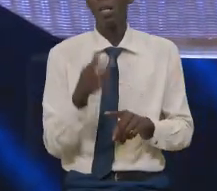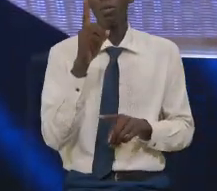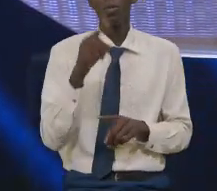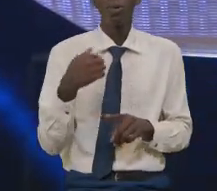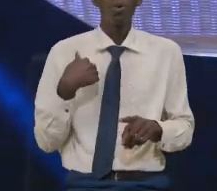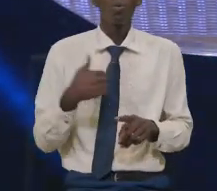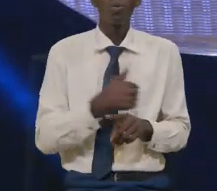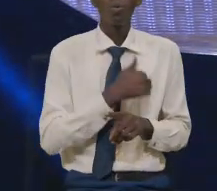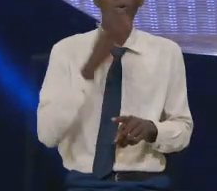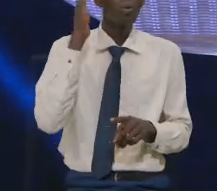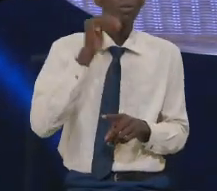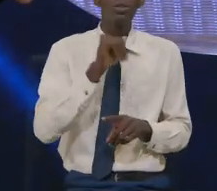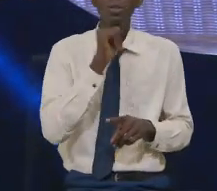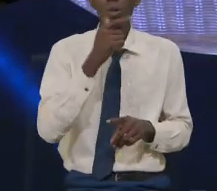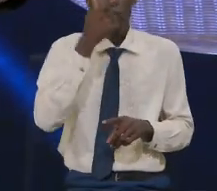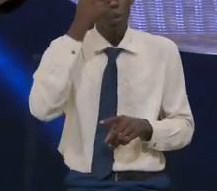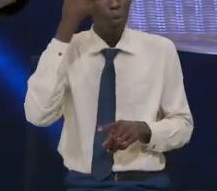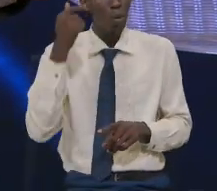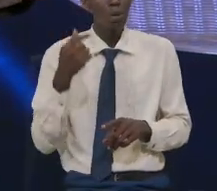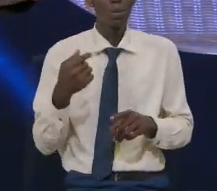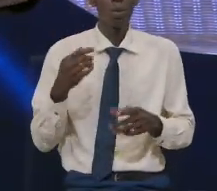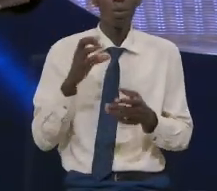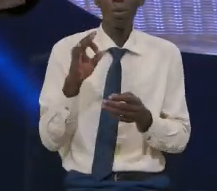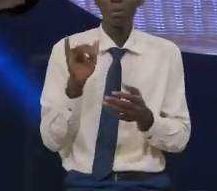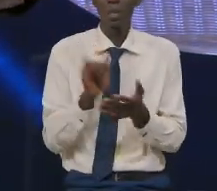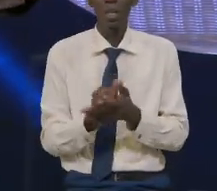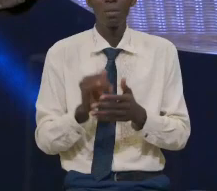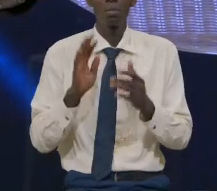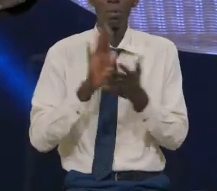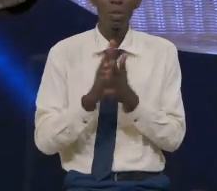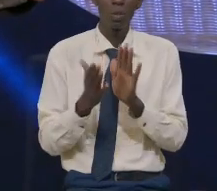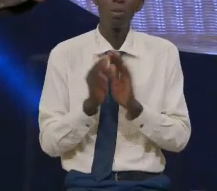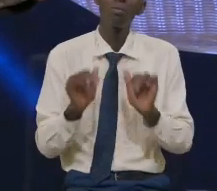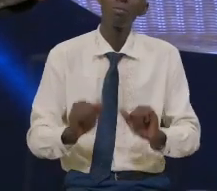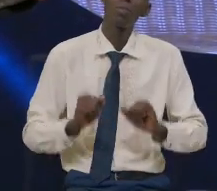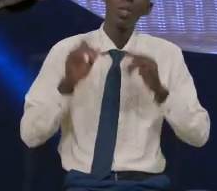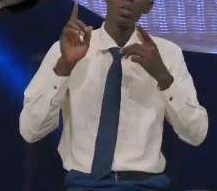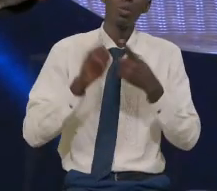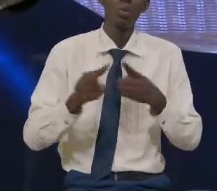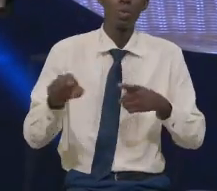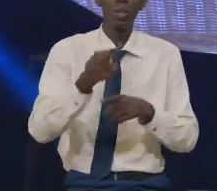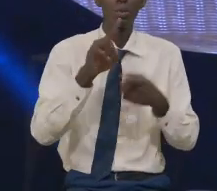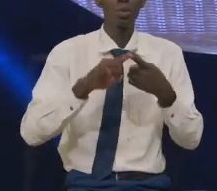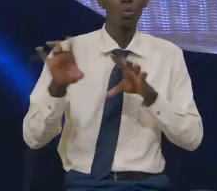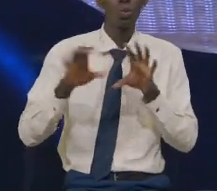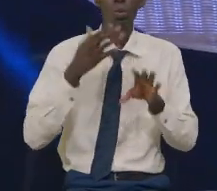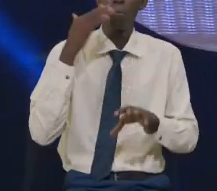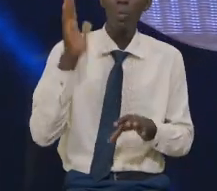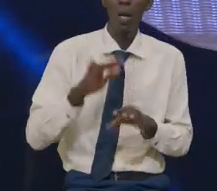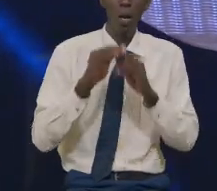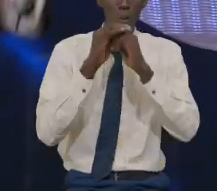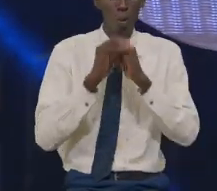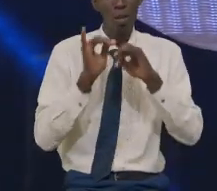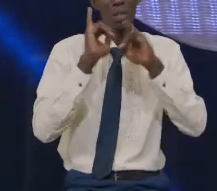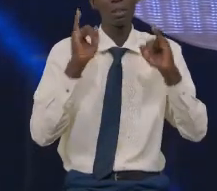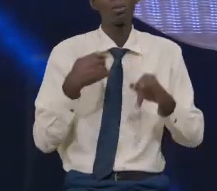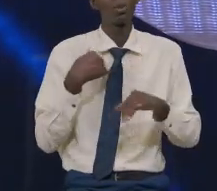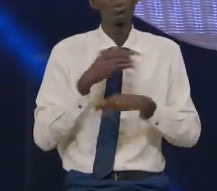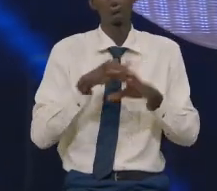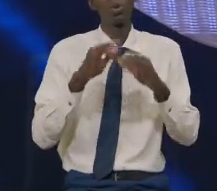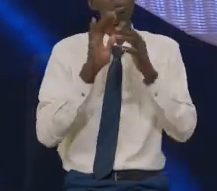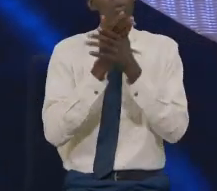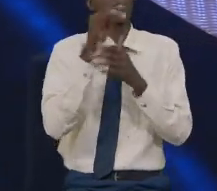become subservient to them, submissive to them, and do evil and worship idol and say we don't believe in God